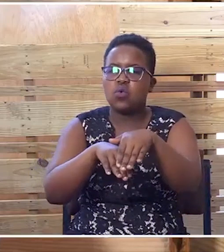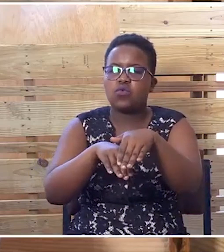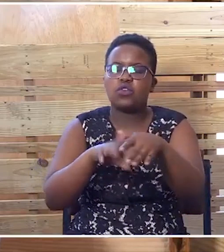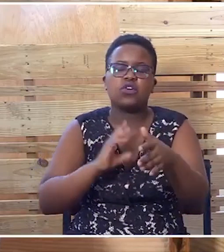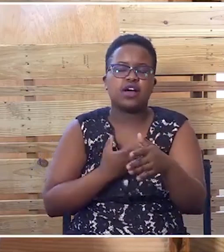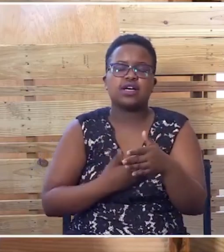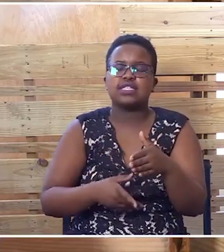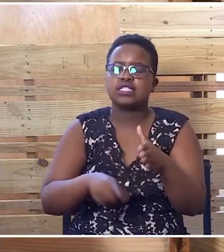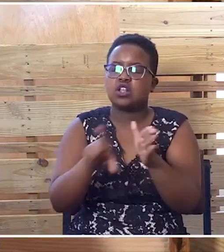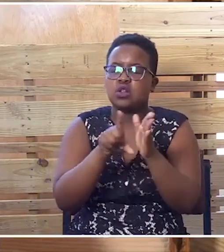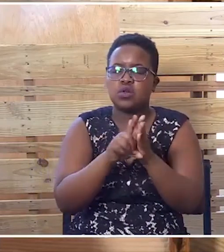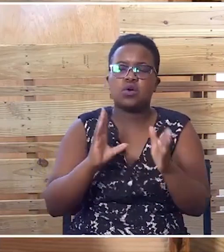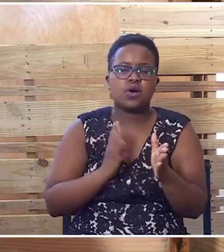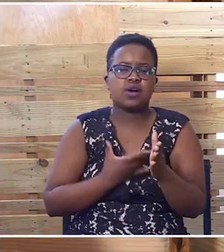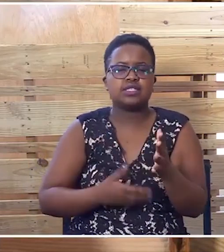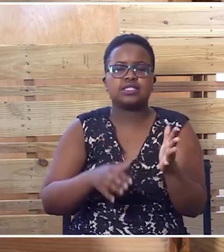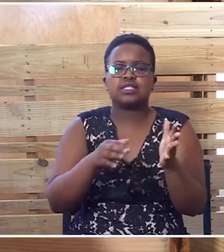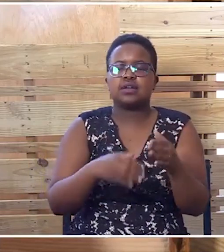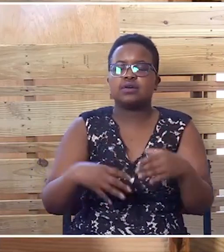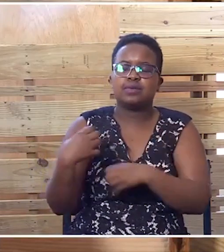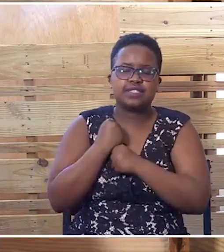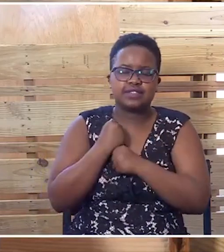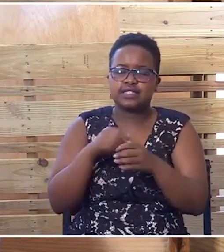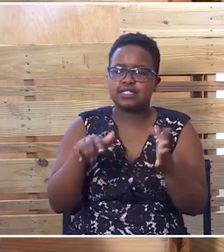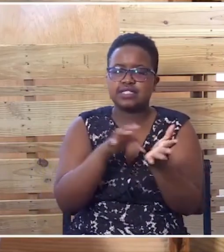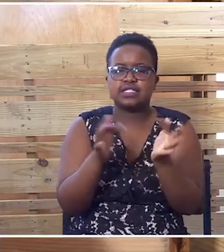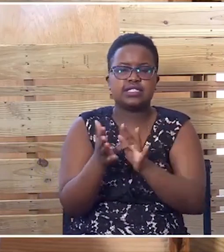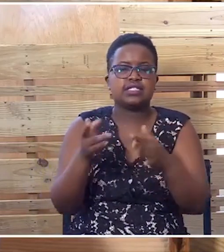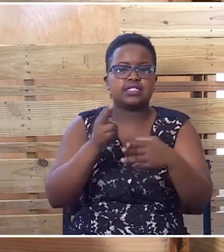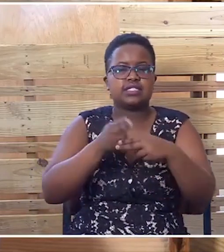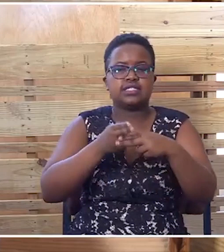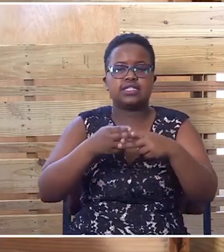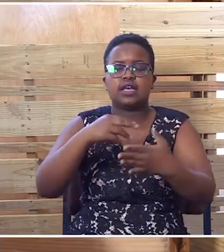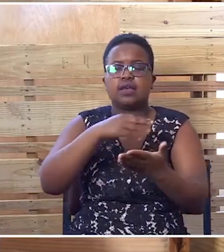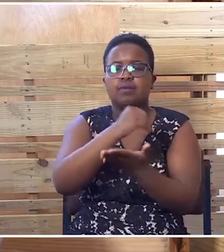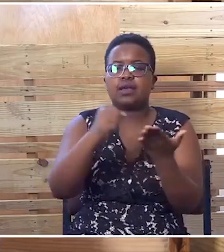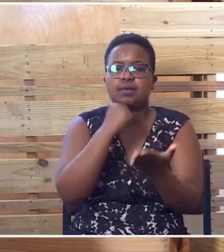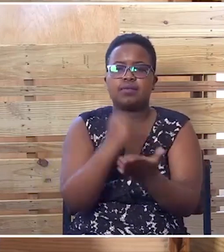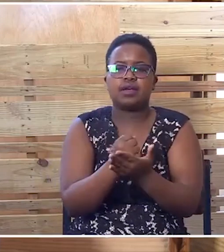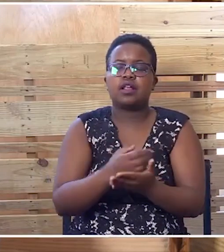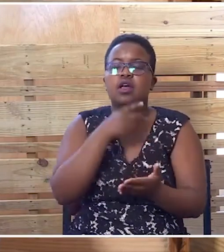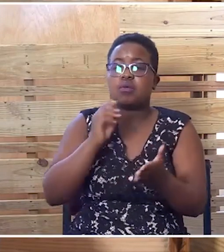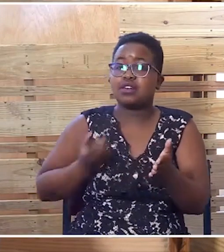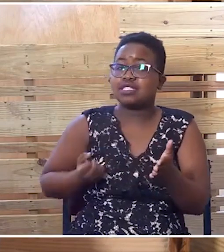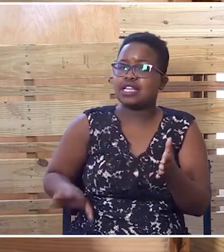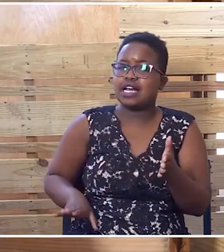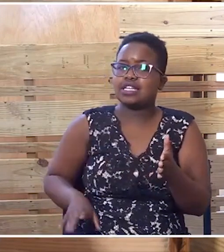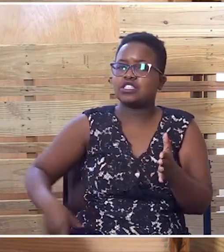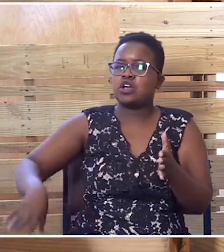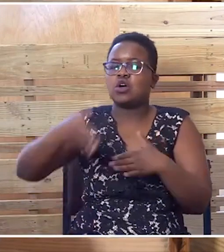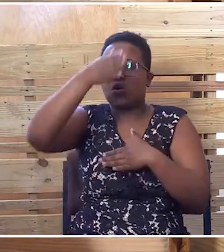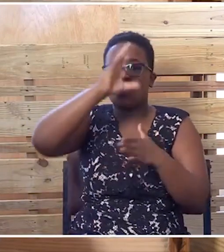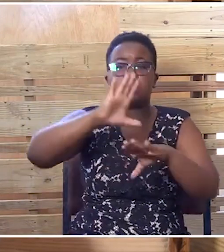your laws. For we pray all this, believing and trusting in Jesus' name. Amen. So boys and girls, know that